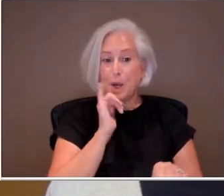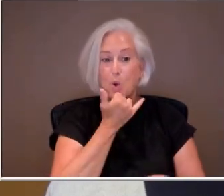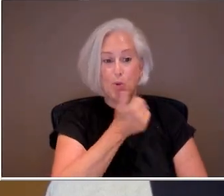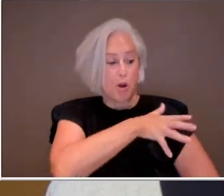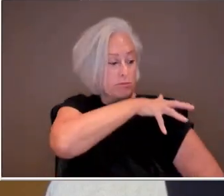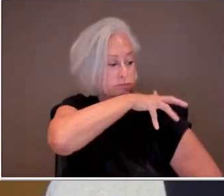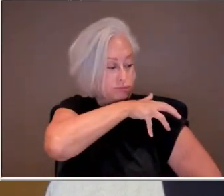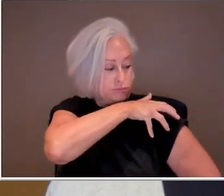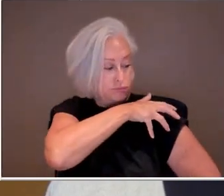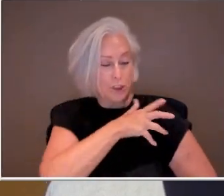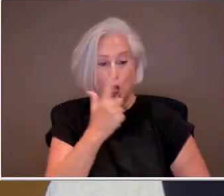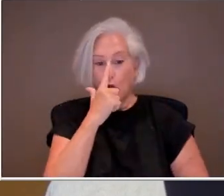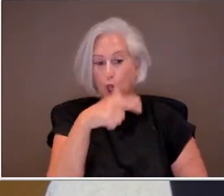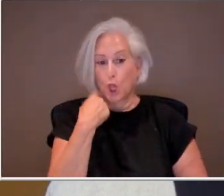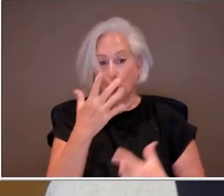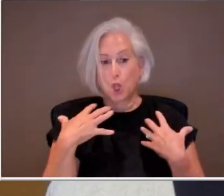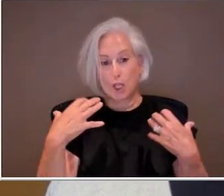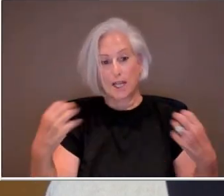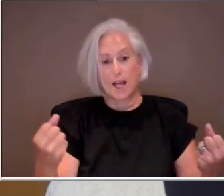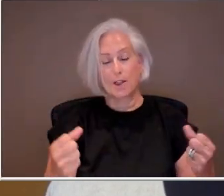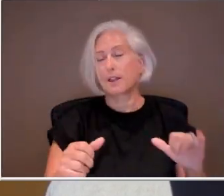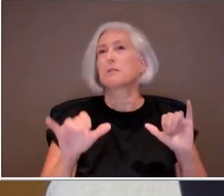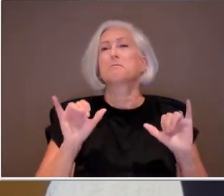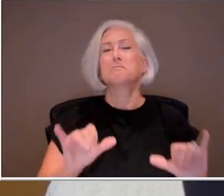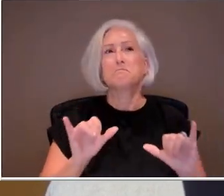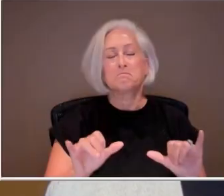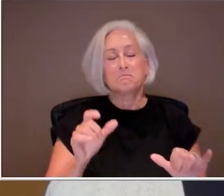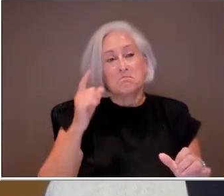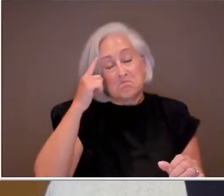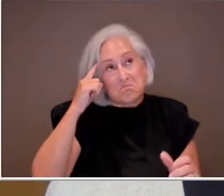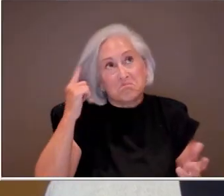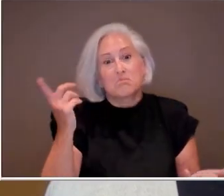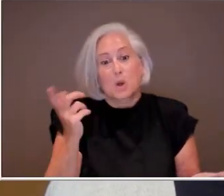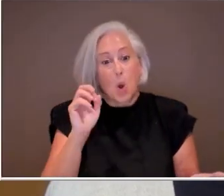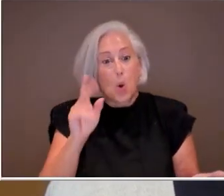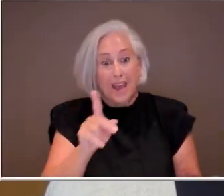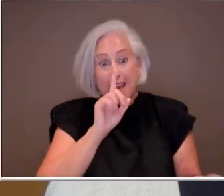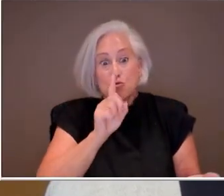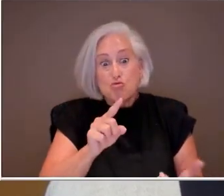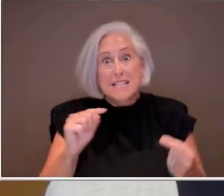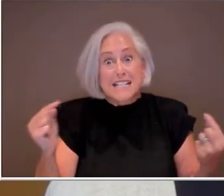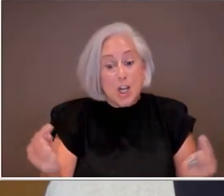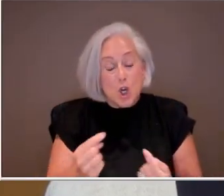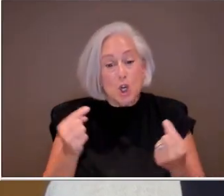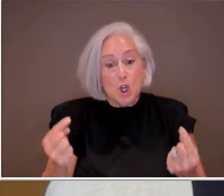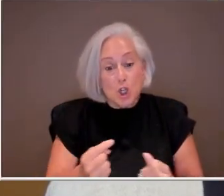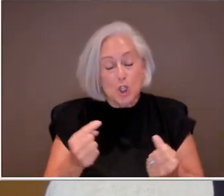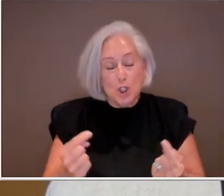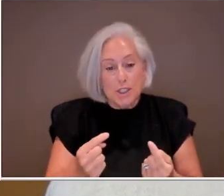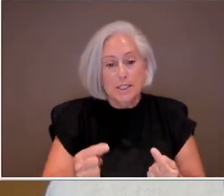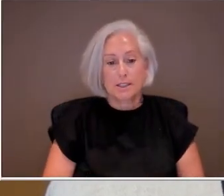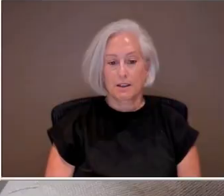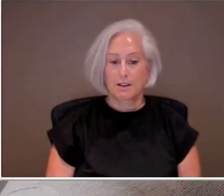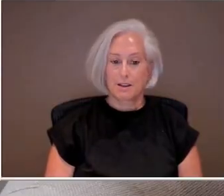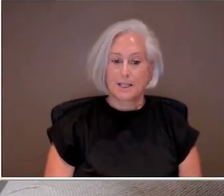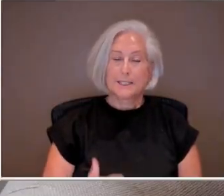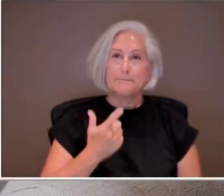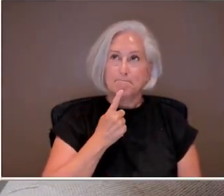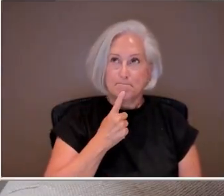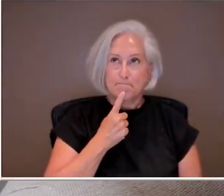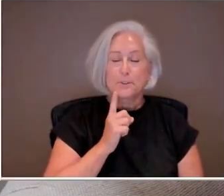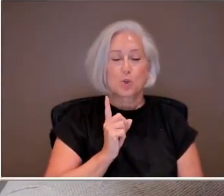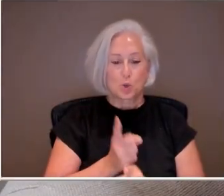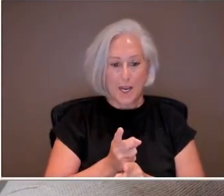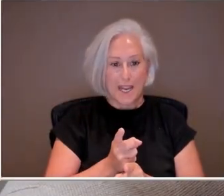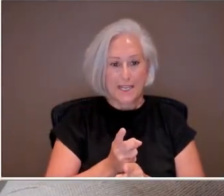healthy. And I was like, okay, well, it really hurts. And he's like, right. This